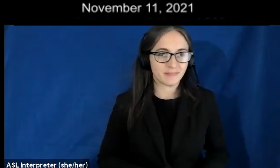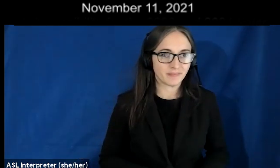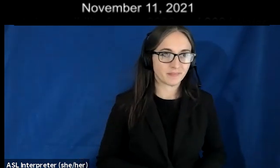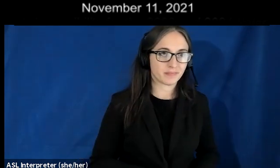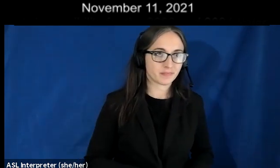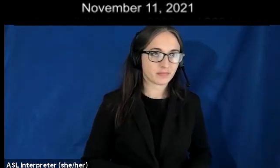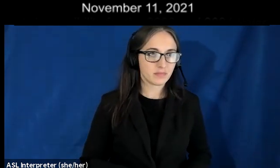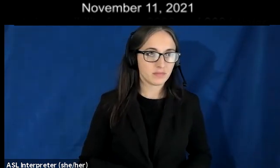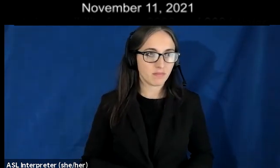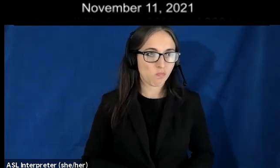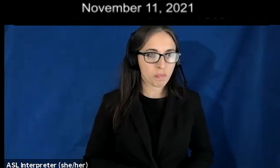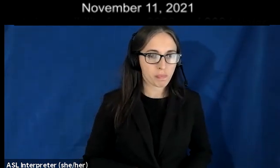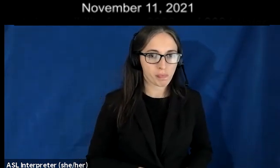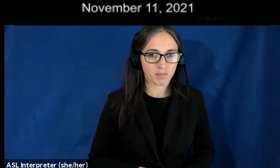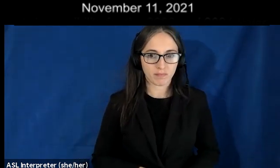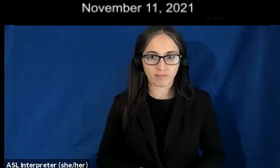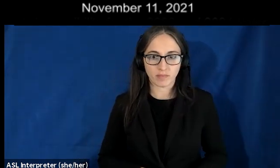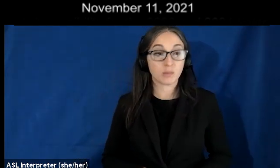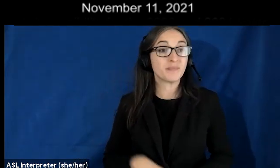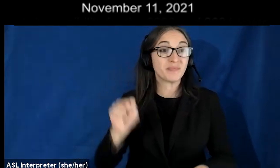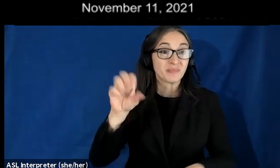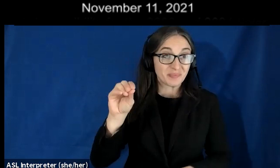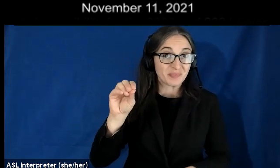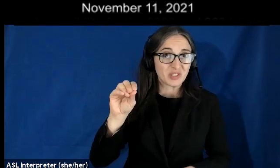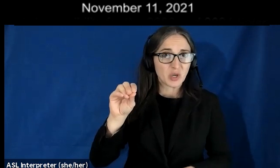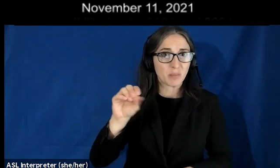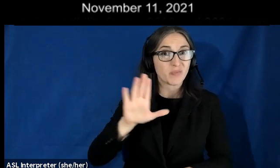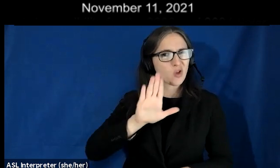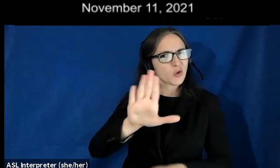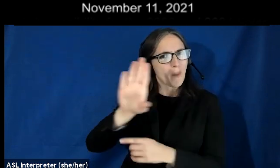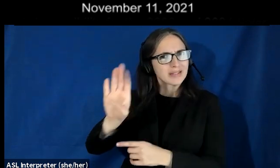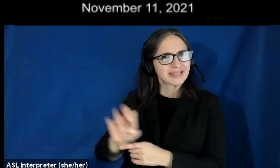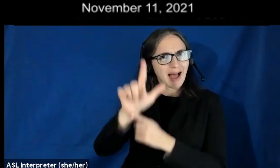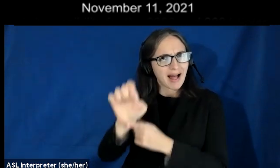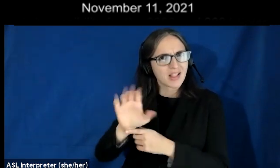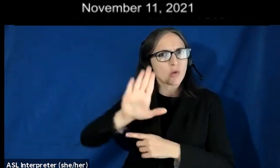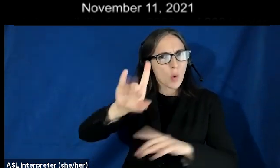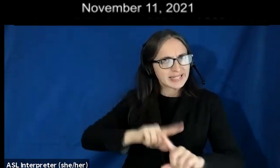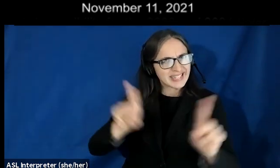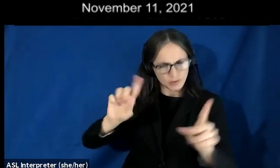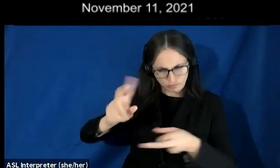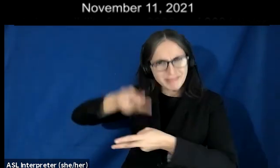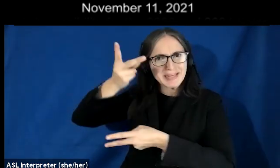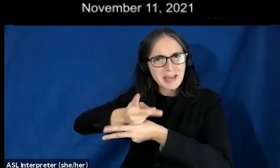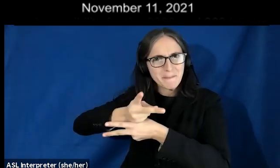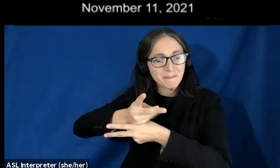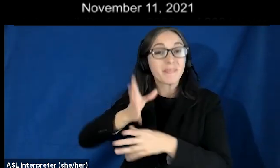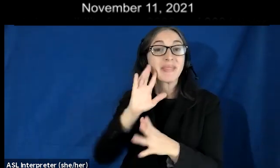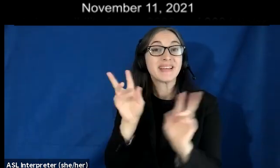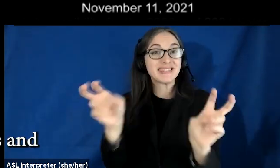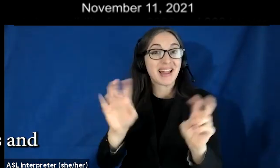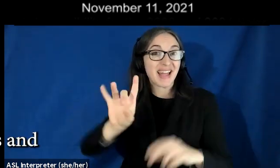so keep your style and difference. The title of my 8th slide is